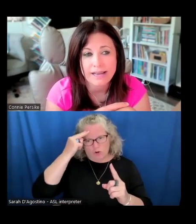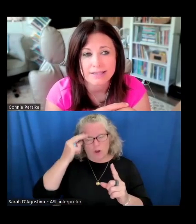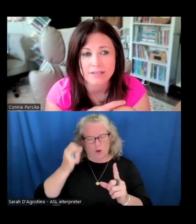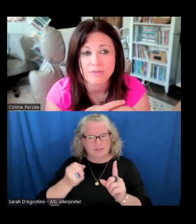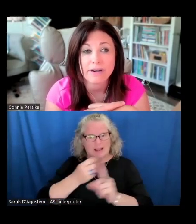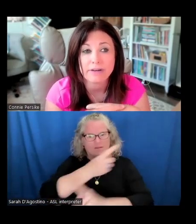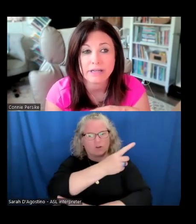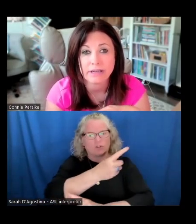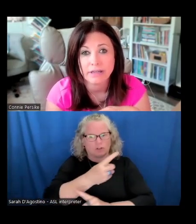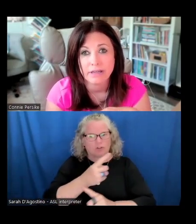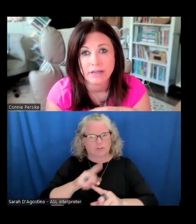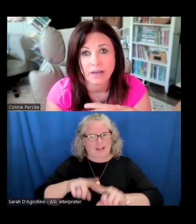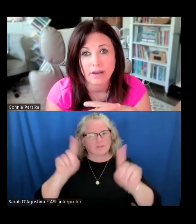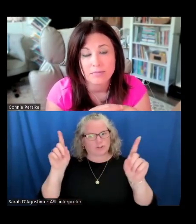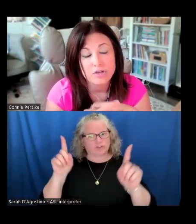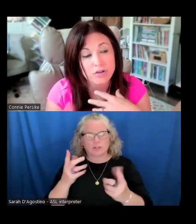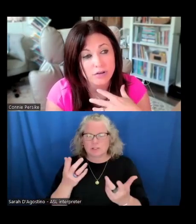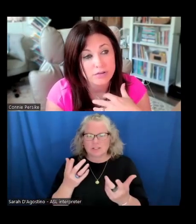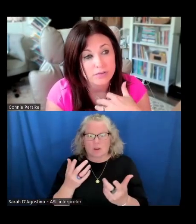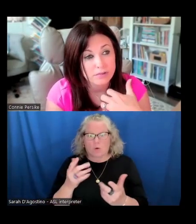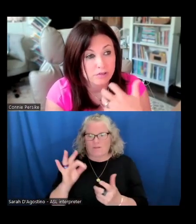your class is very